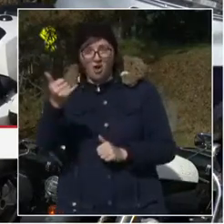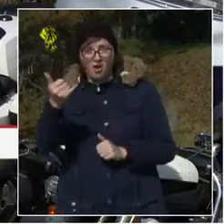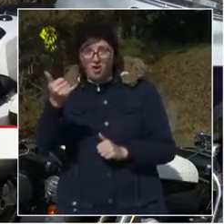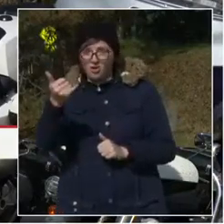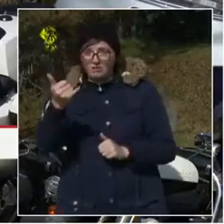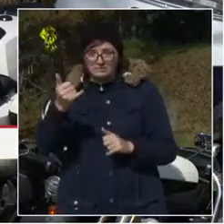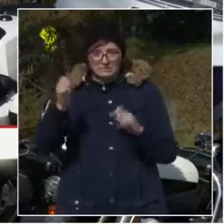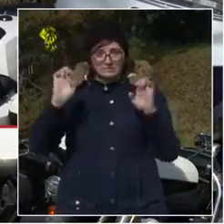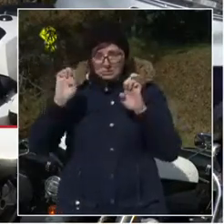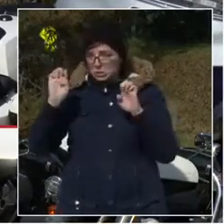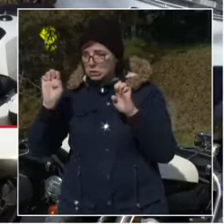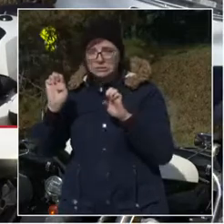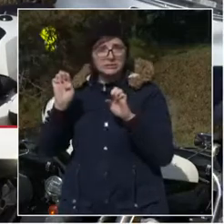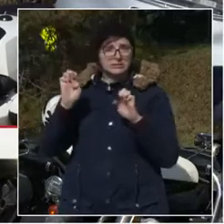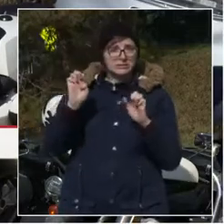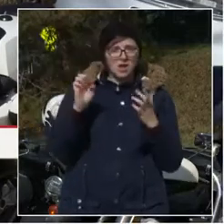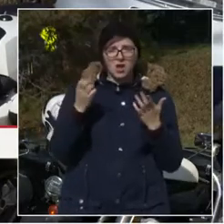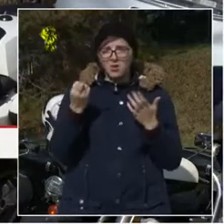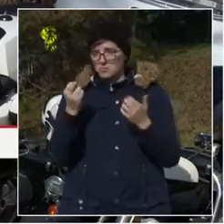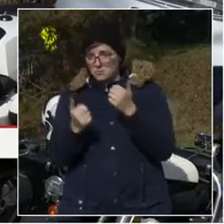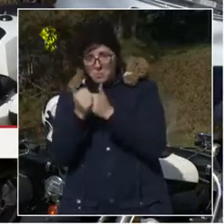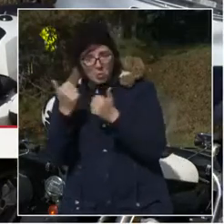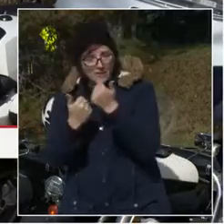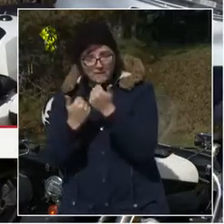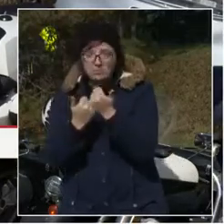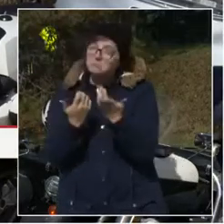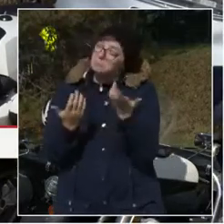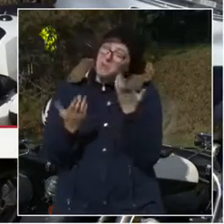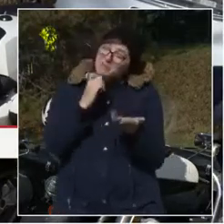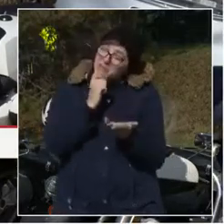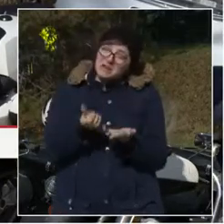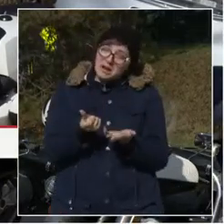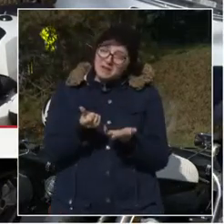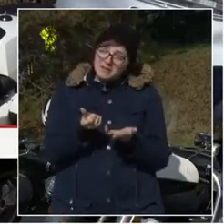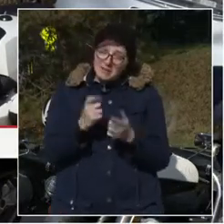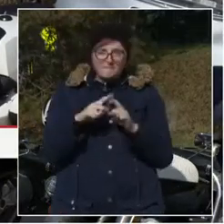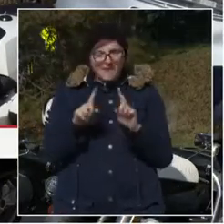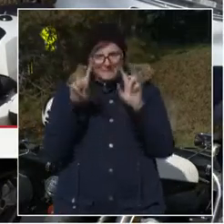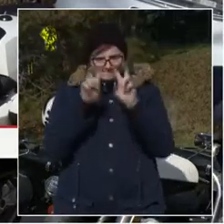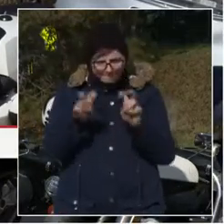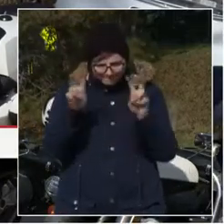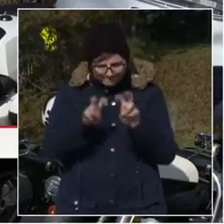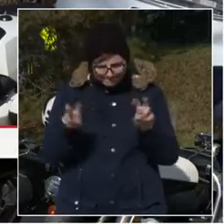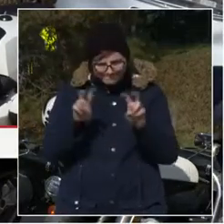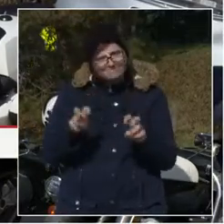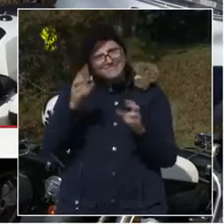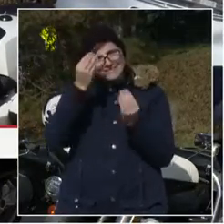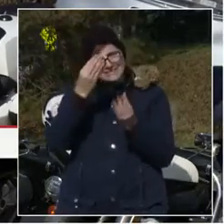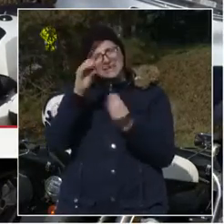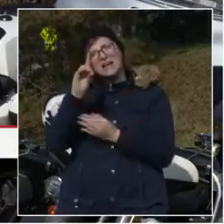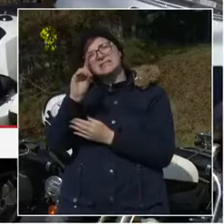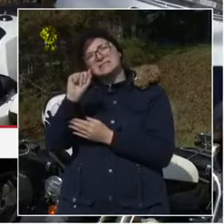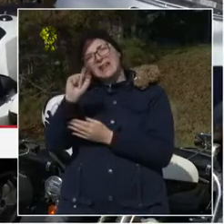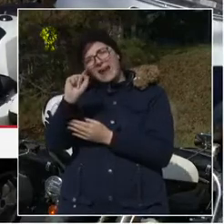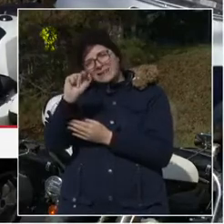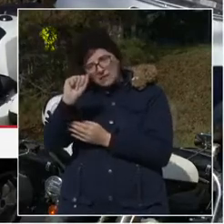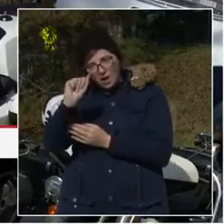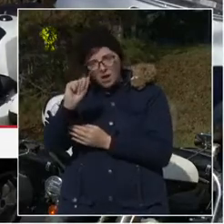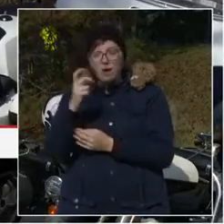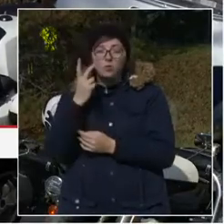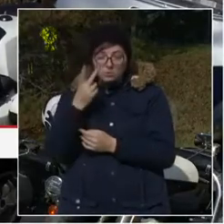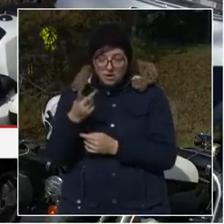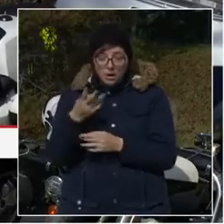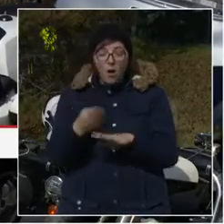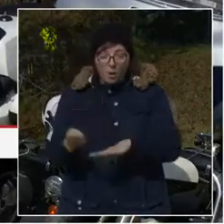calls for service or the most advocacy. But we know from our data that if we improve these corridors, we will